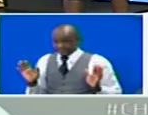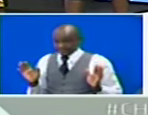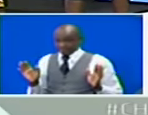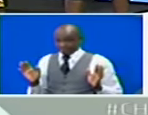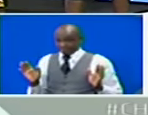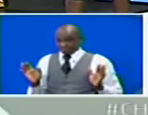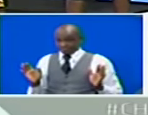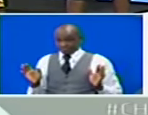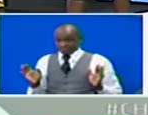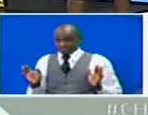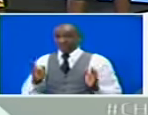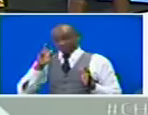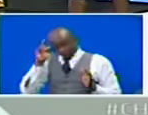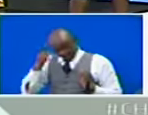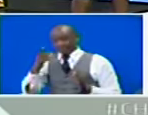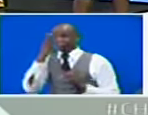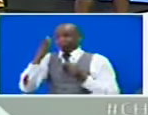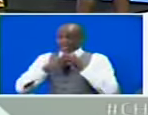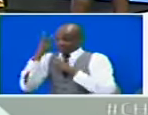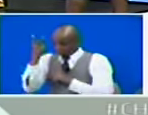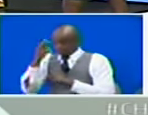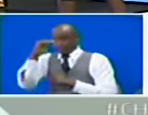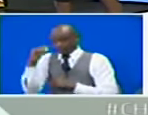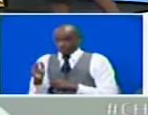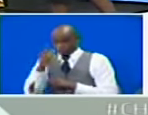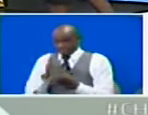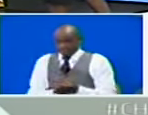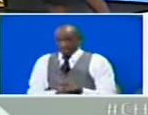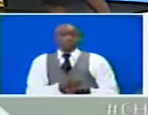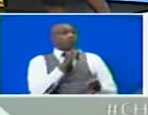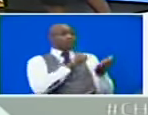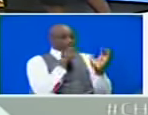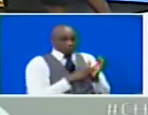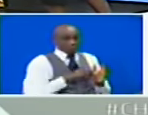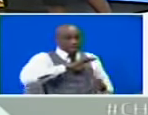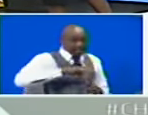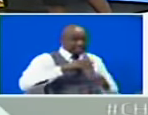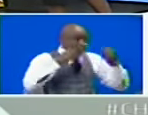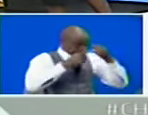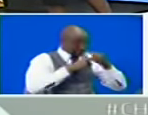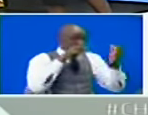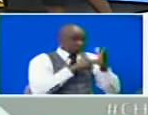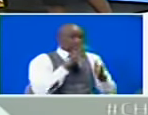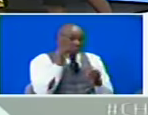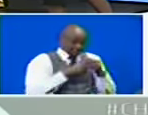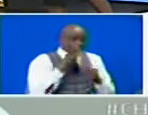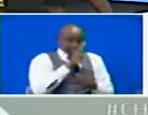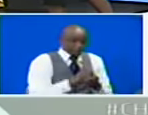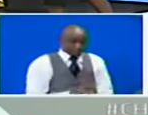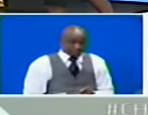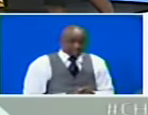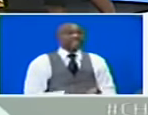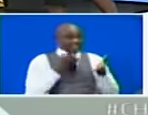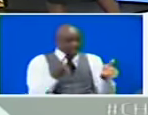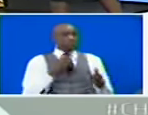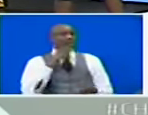that we had. That the whole pot would have. Great. Yeah. So therefore, that leaves a balance of 6.7 billion. Okay. So